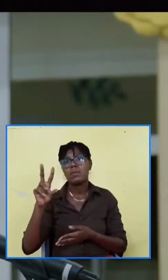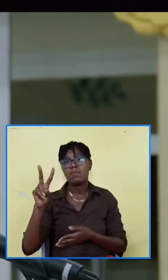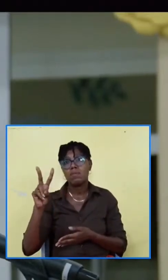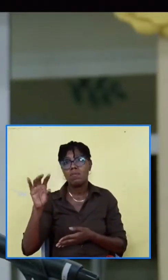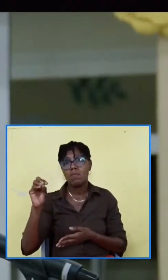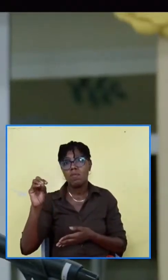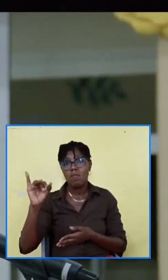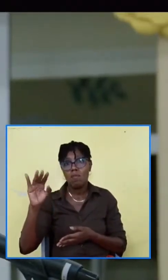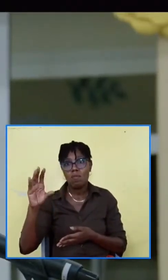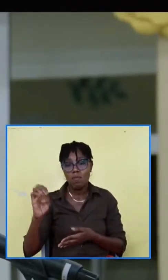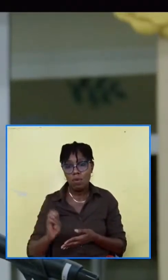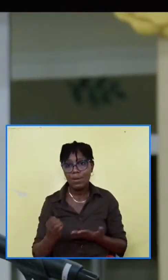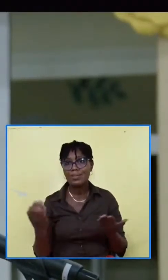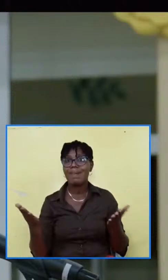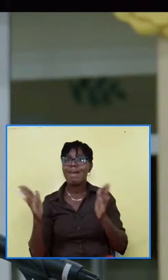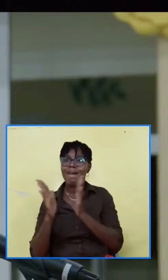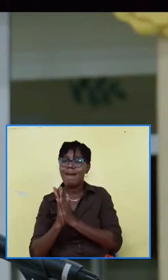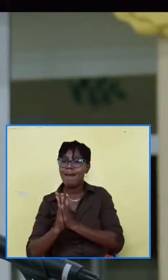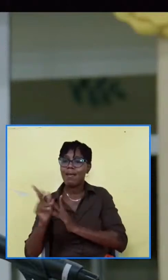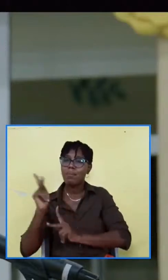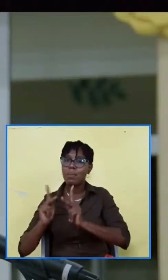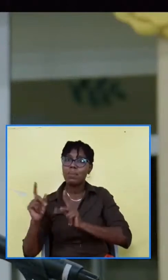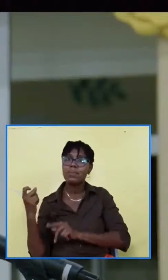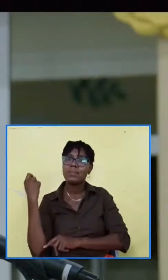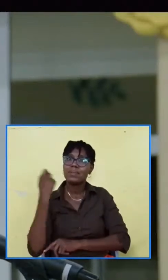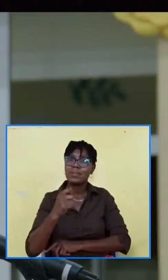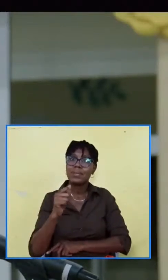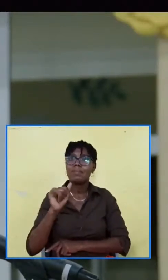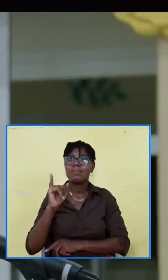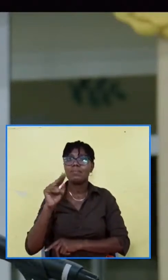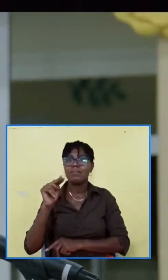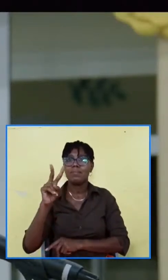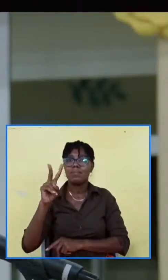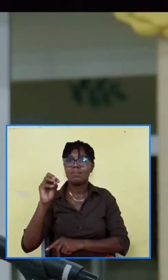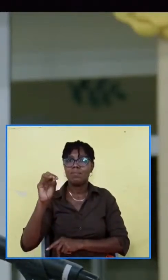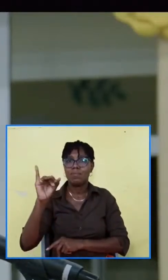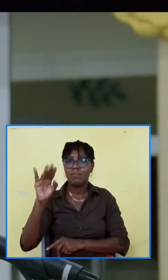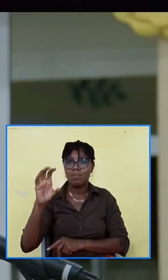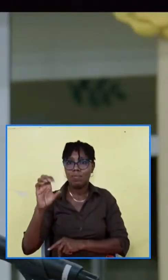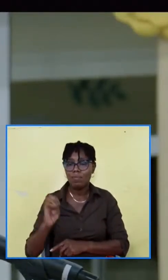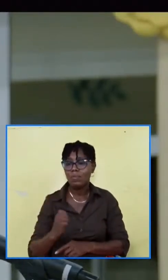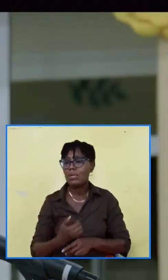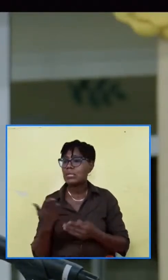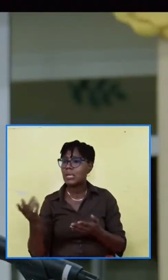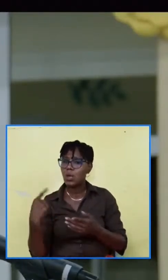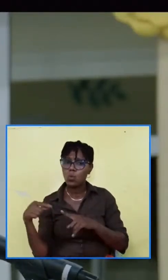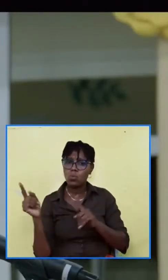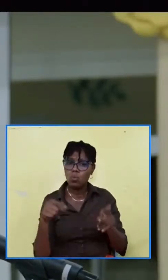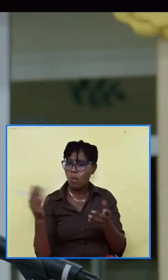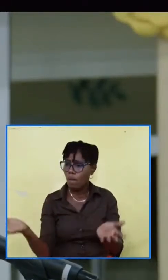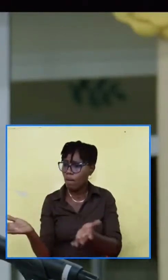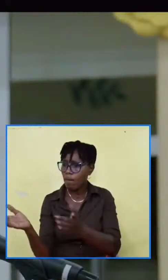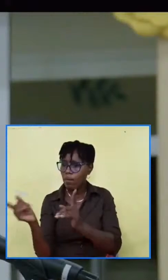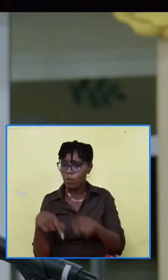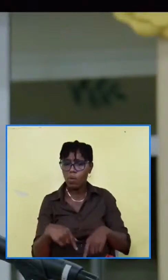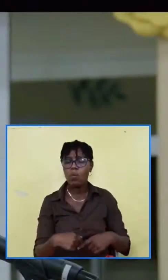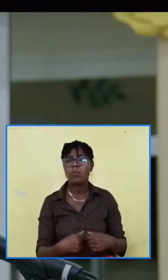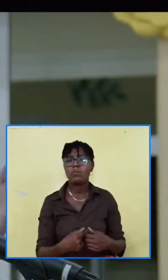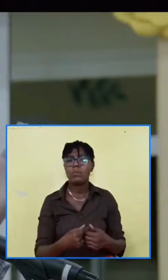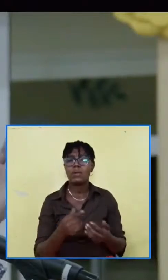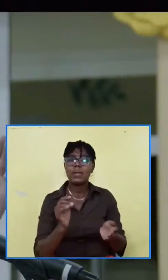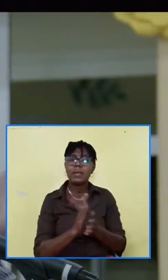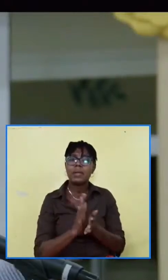ask for invoices, aka get the people also from the consumer perspective encouraged to go to register the business. Then because if the invoice